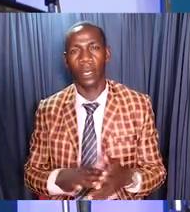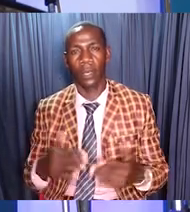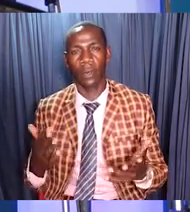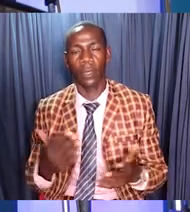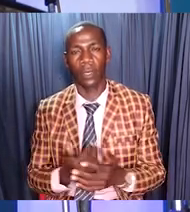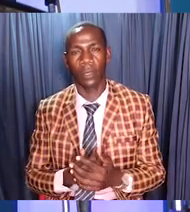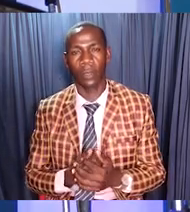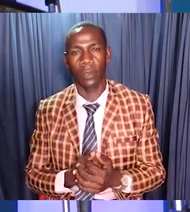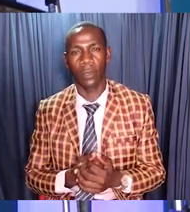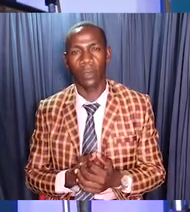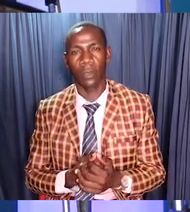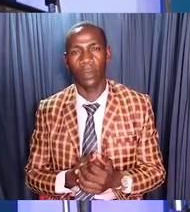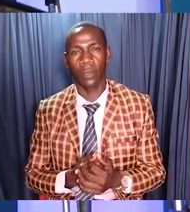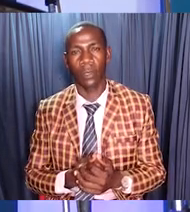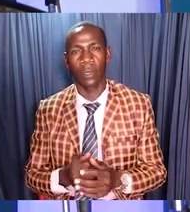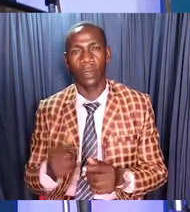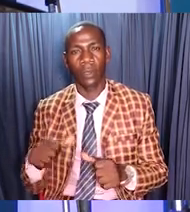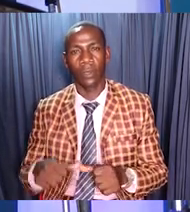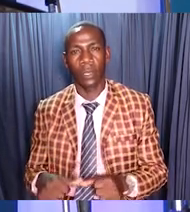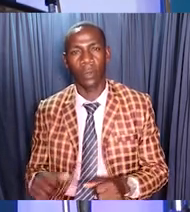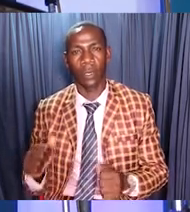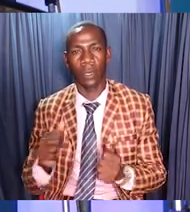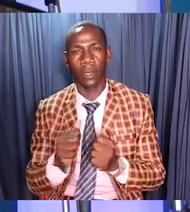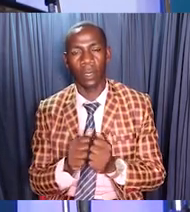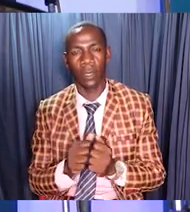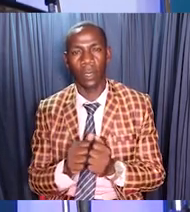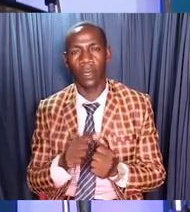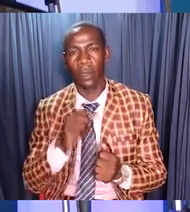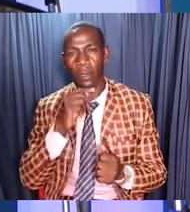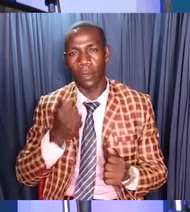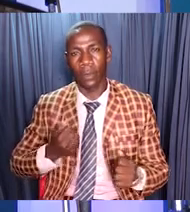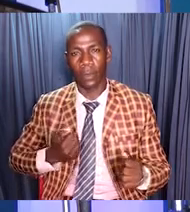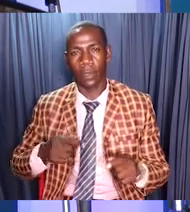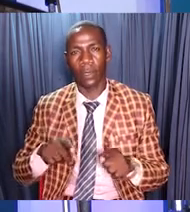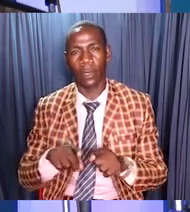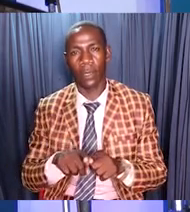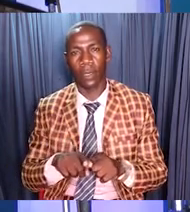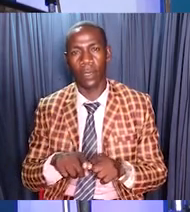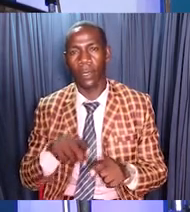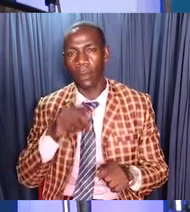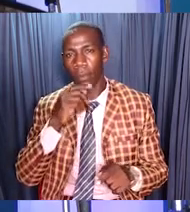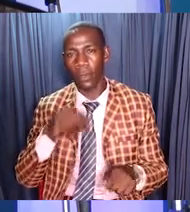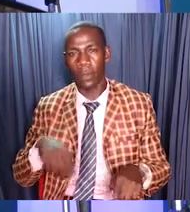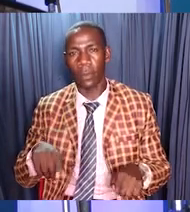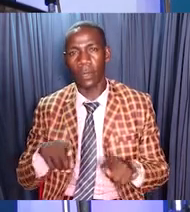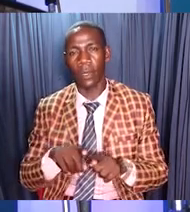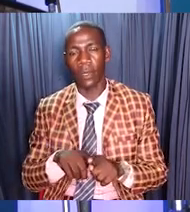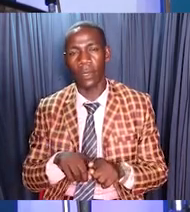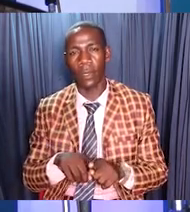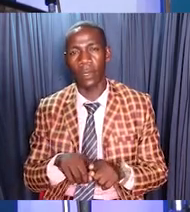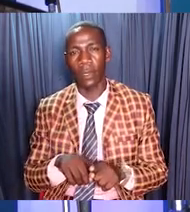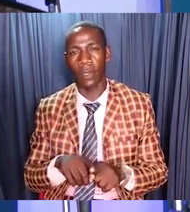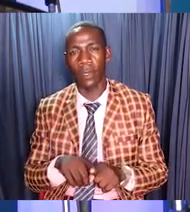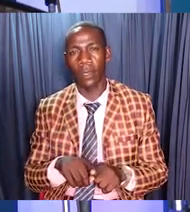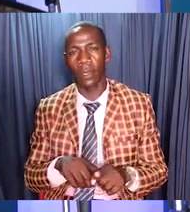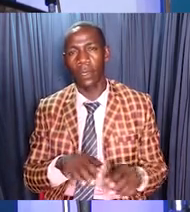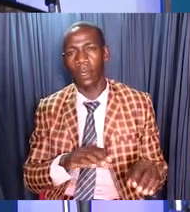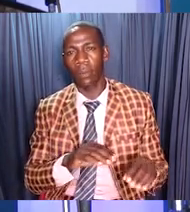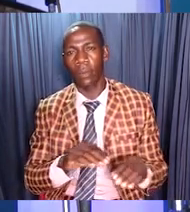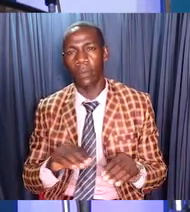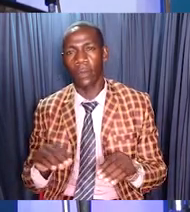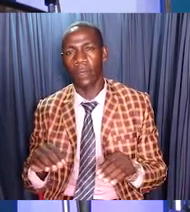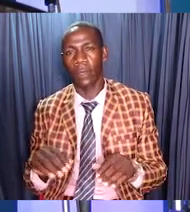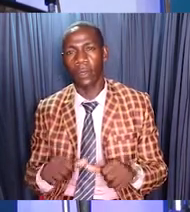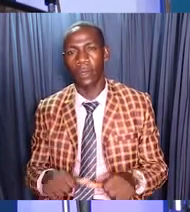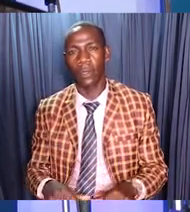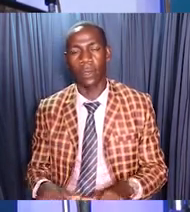Hallelujah. Hallelujah. Ukishinda naye. When you stay with him. Dada mwenzako. Your own sister. Ndugu mwenzako. Your fellow brother. Ukiondoka pale kifika John